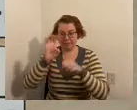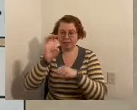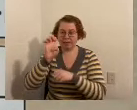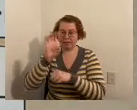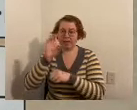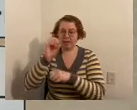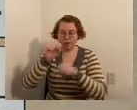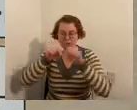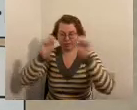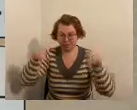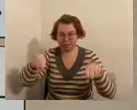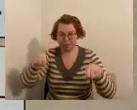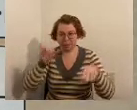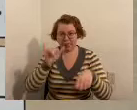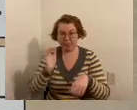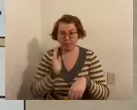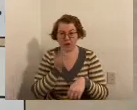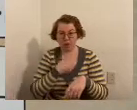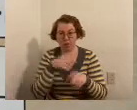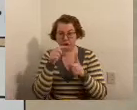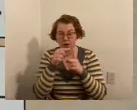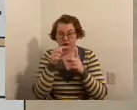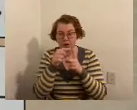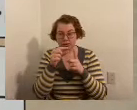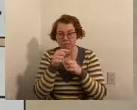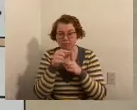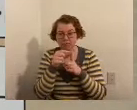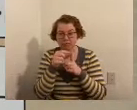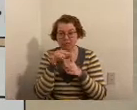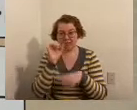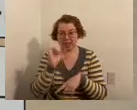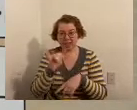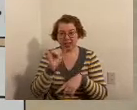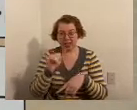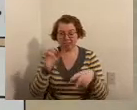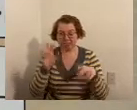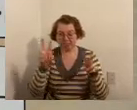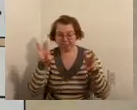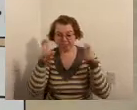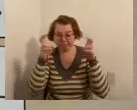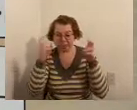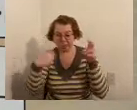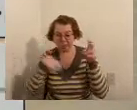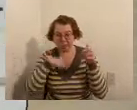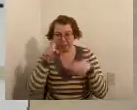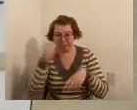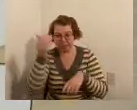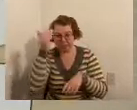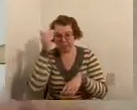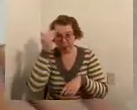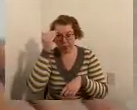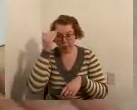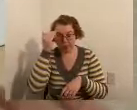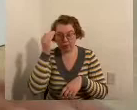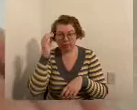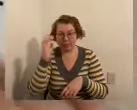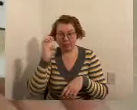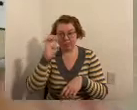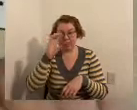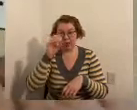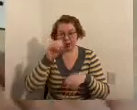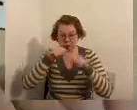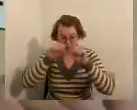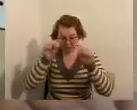So that is our word. And that's the definition that we want to know, that an